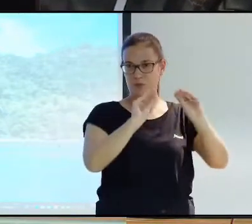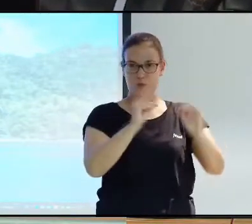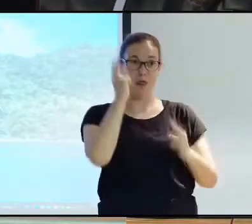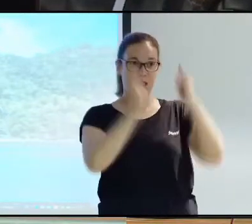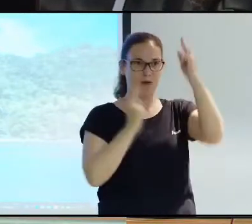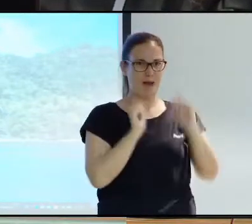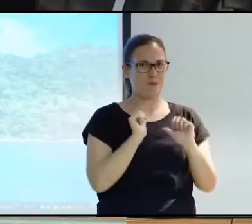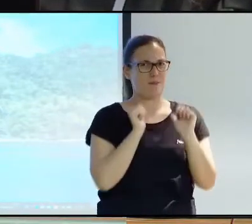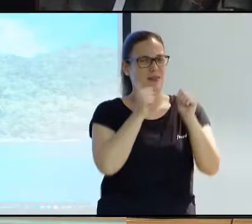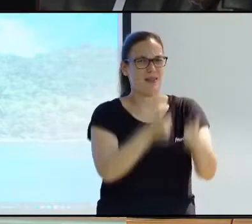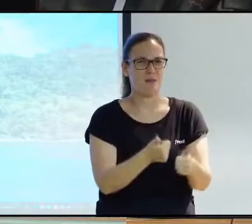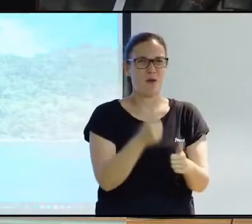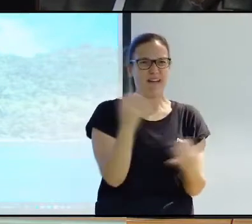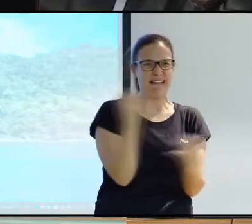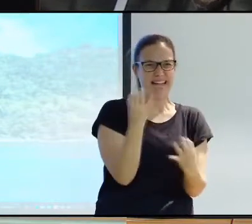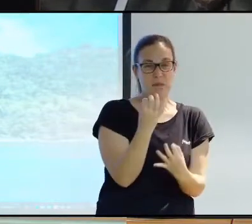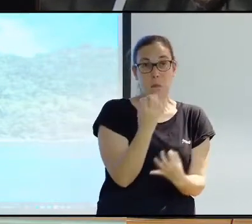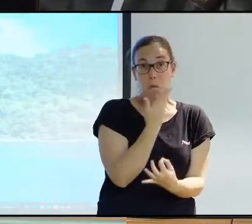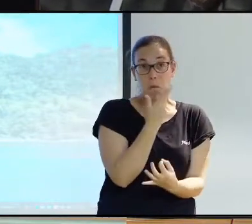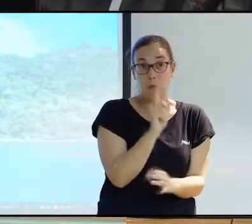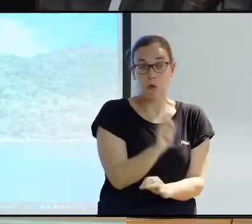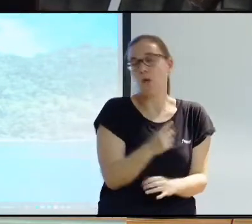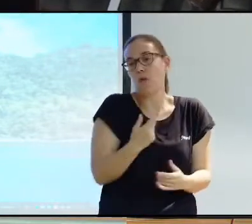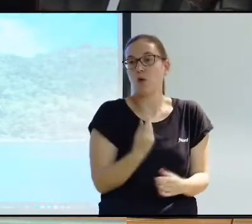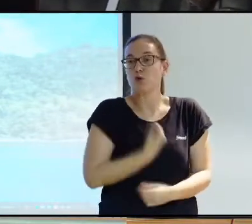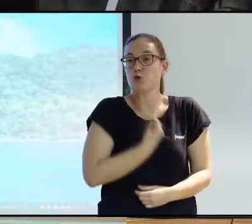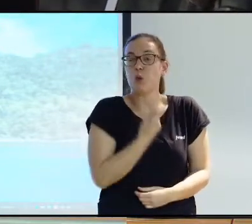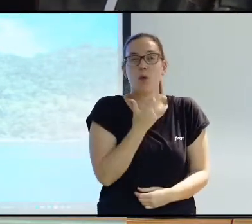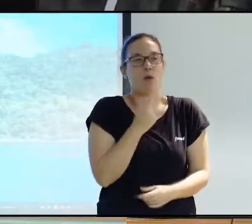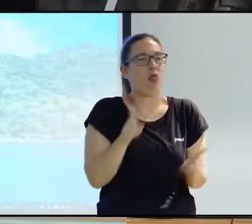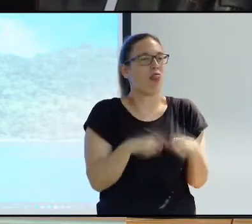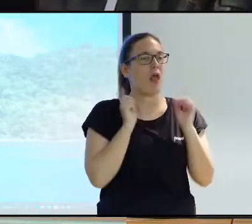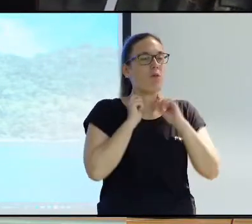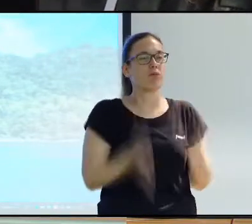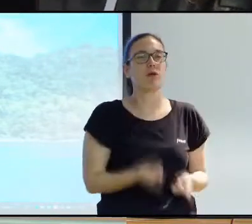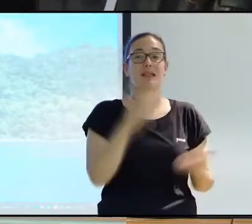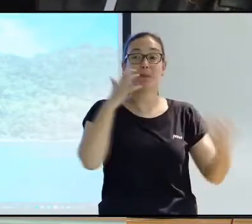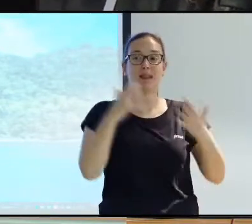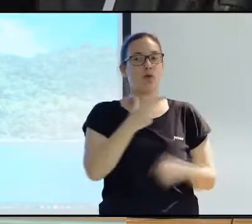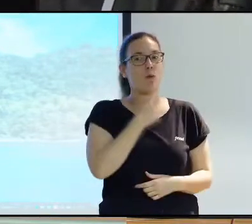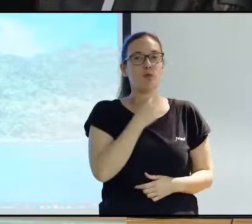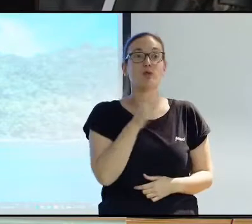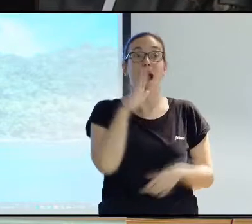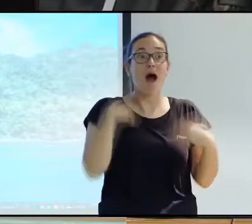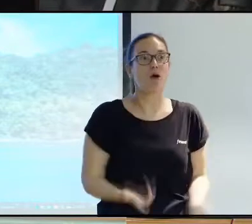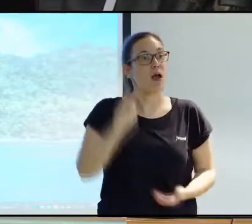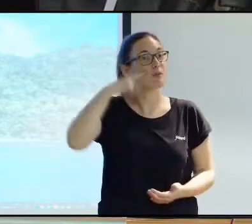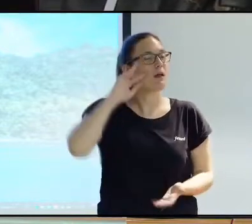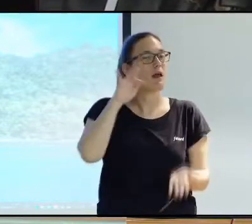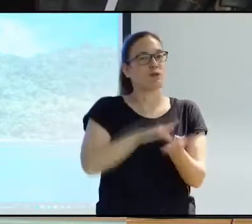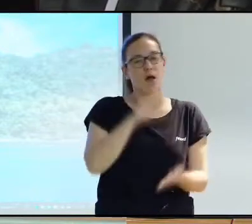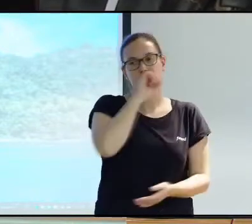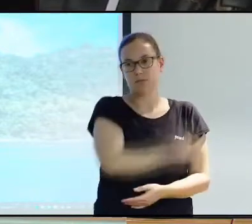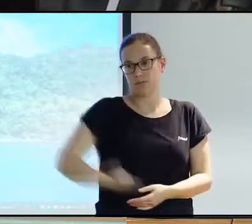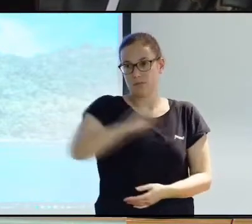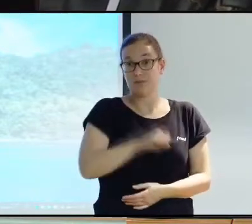beginning, I was a bit afraid. And then in the end, since I didn't like the performance, I tried it anyway. It was a great